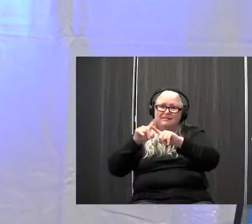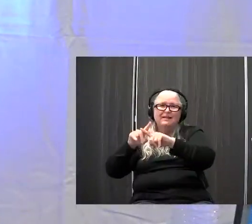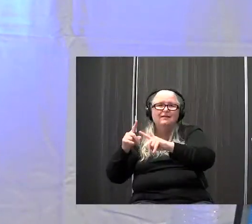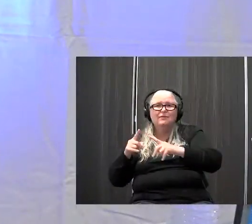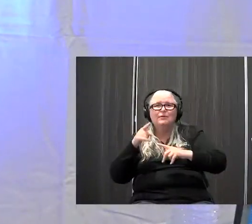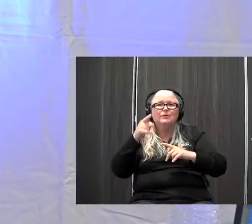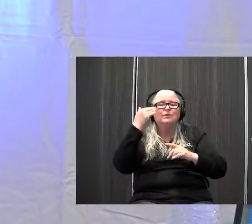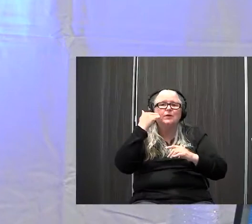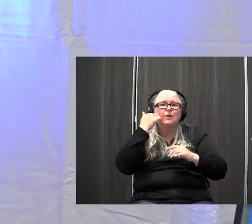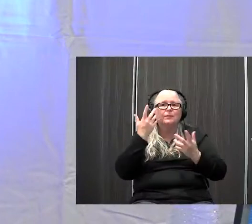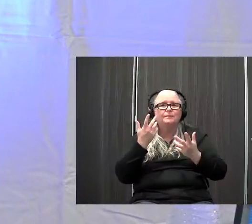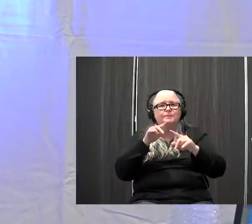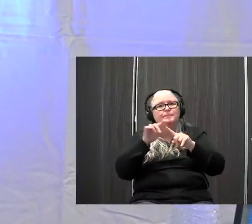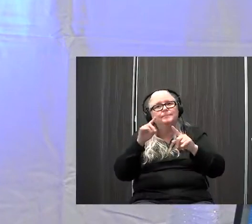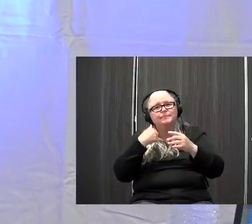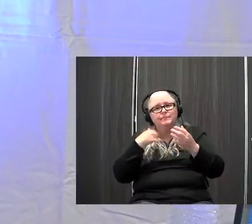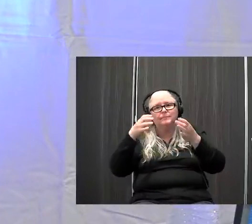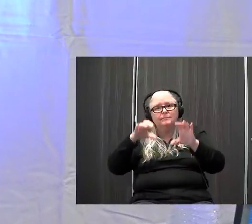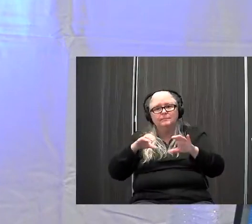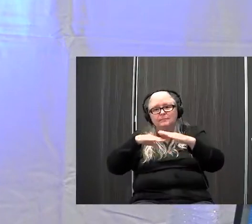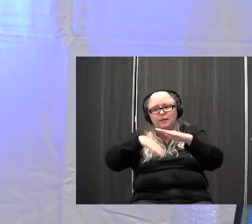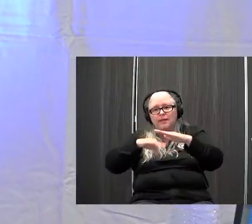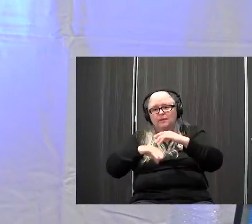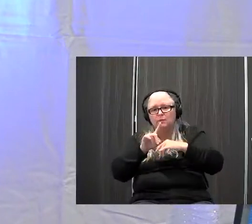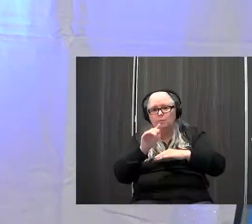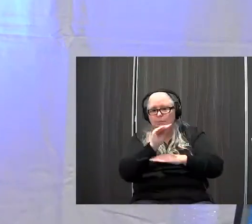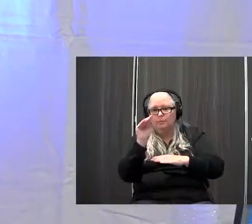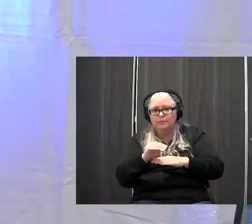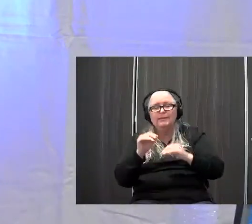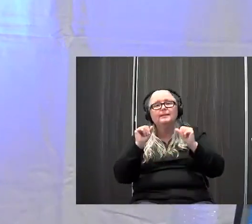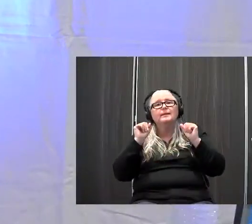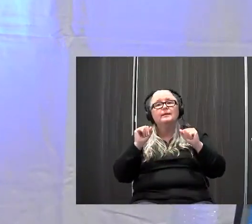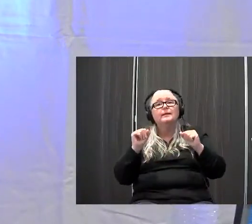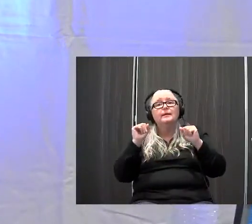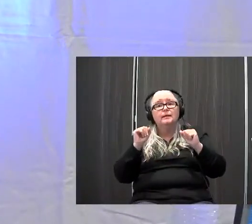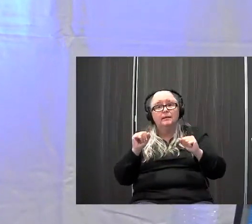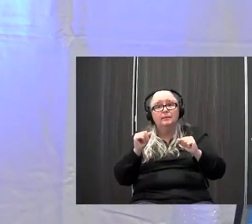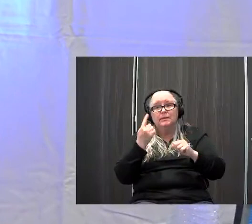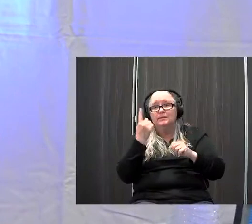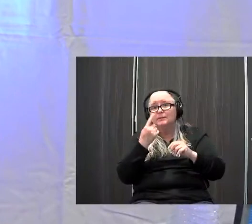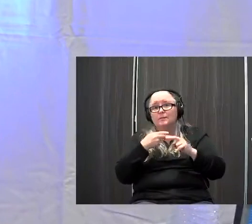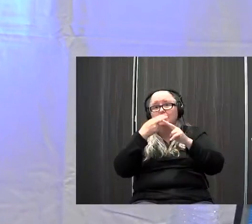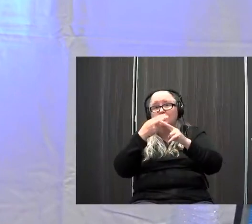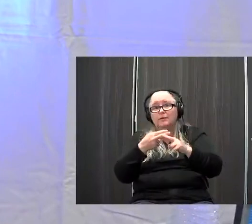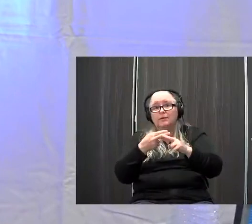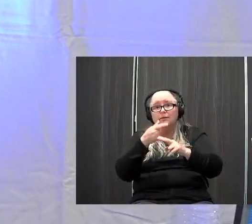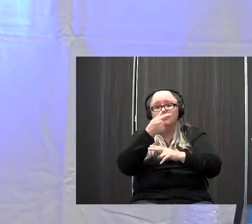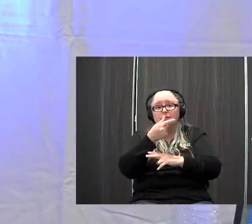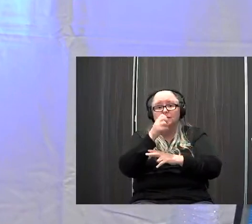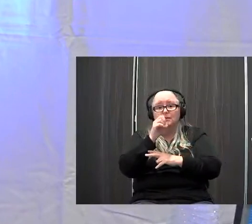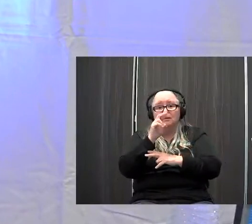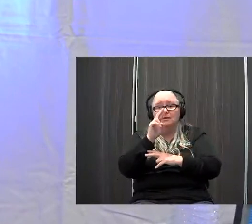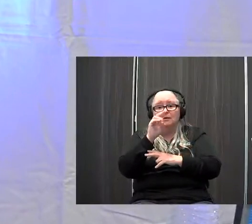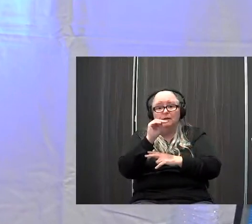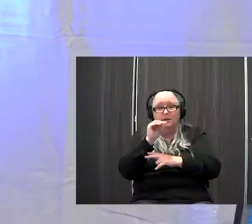the chances typically are less than 1%, but there can be something called germline mosaicism, which is